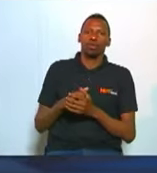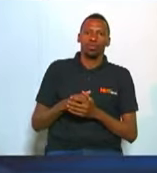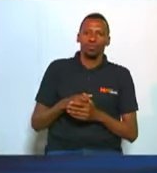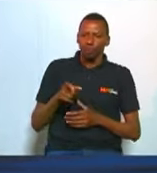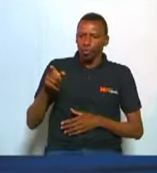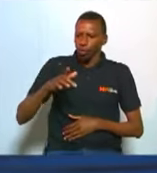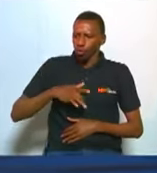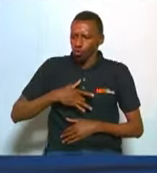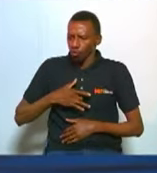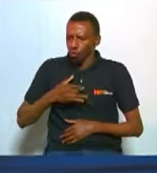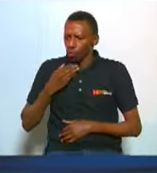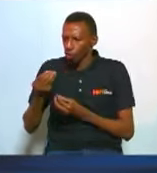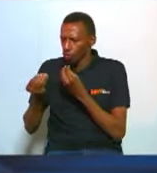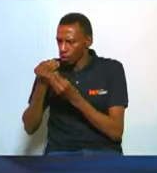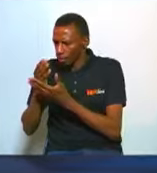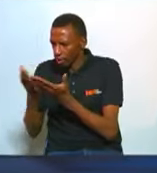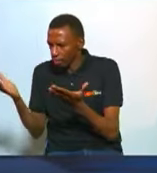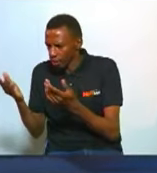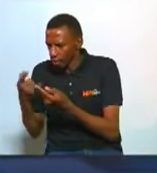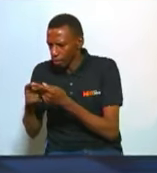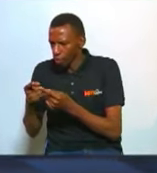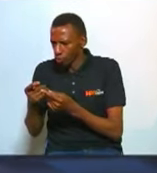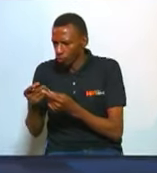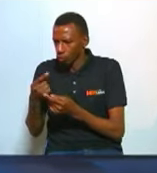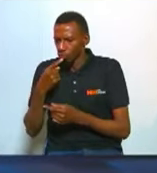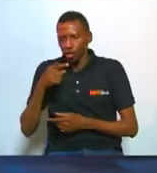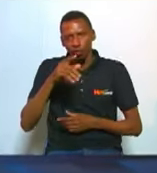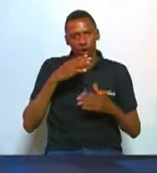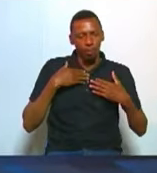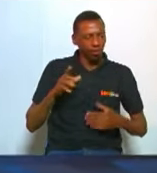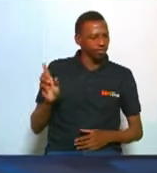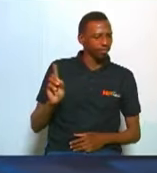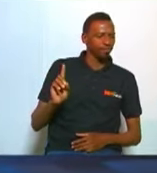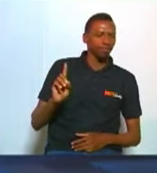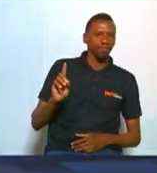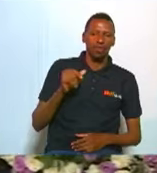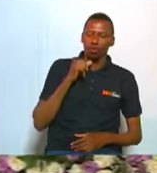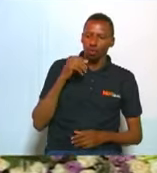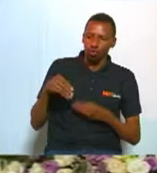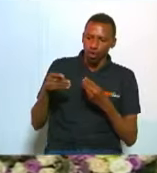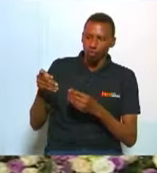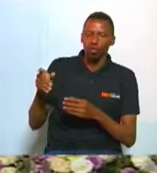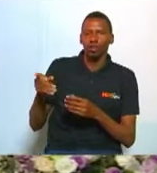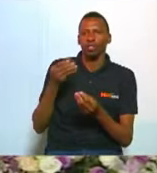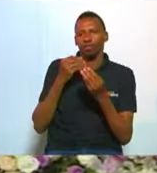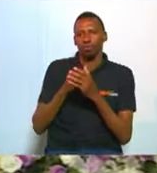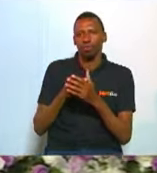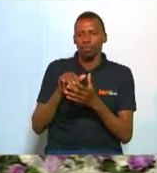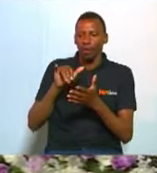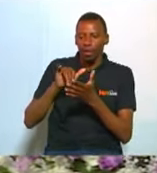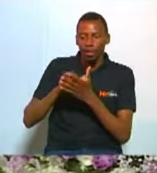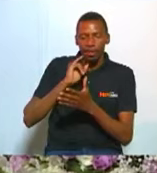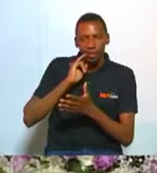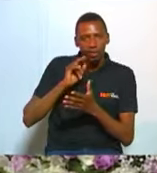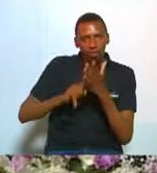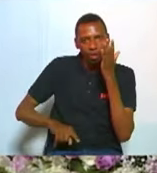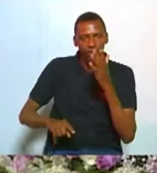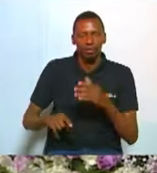like eating something, but you tell your body, I will not give you this kind of food. That is self-control.